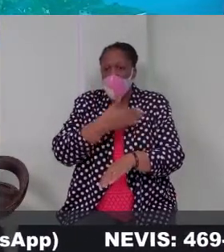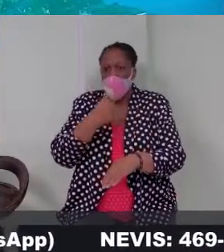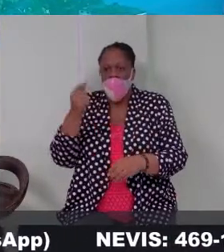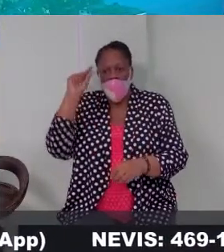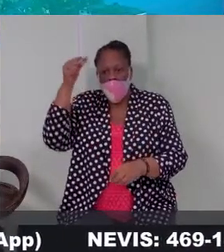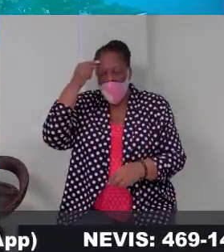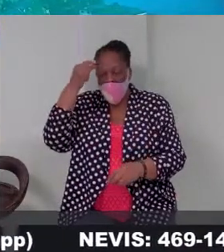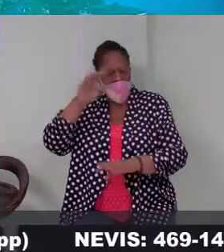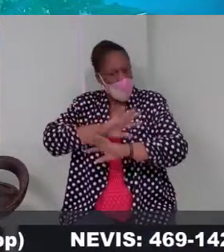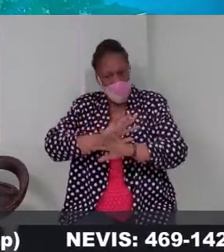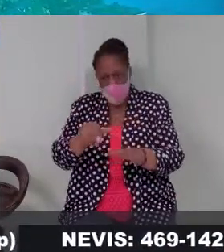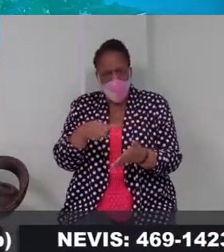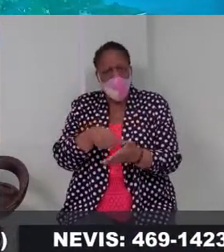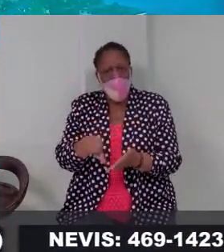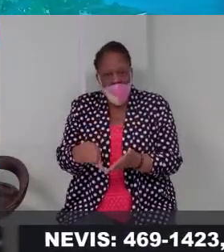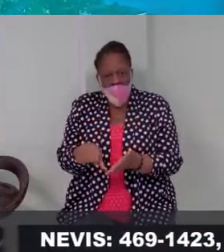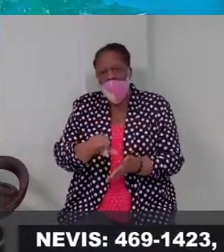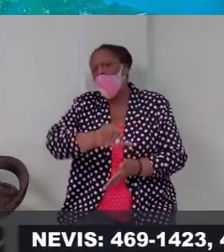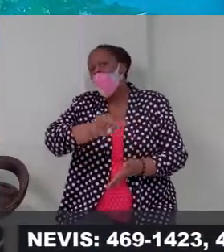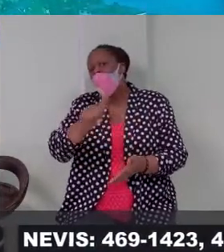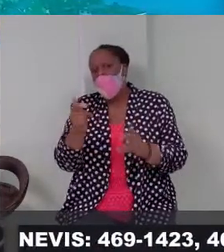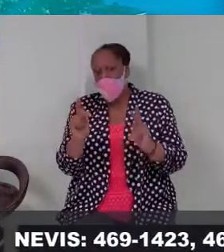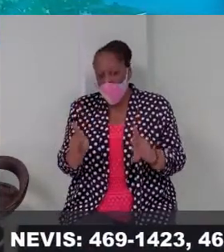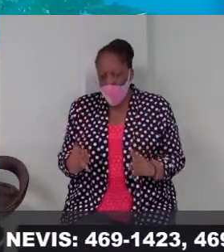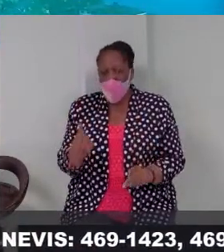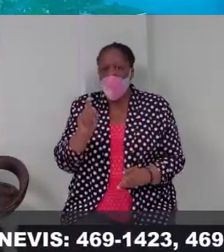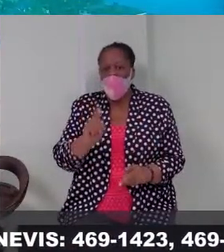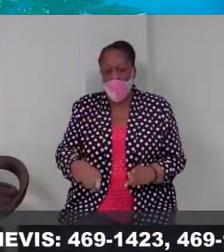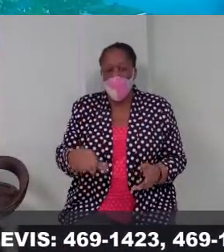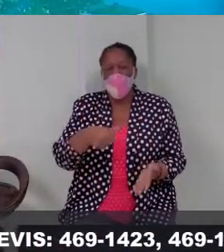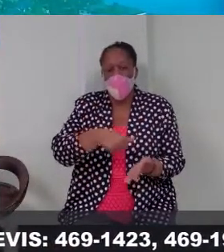fullest cooperation. Thank you.